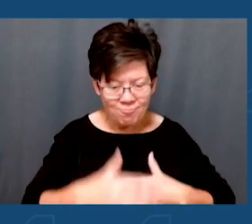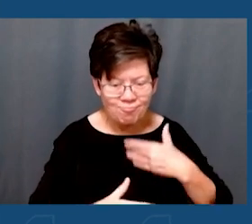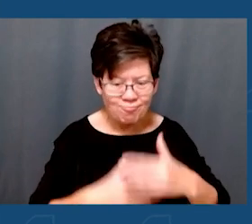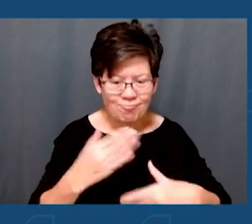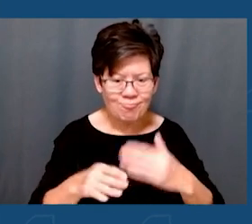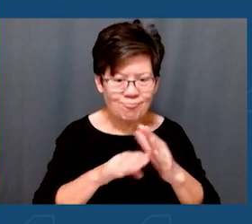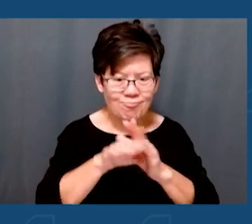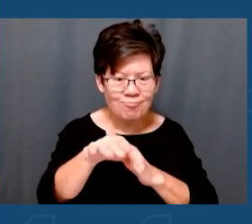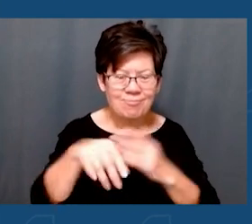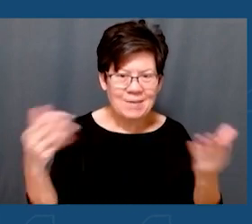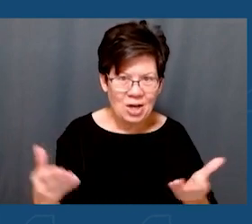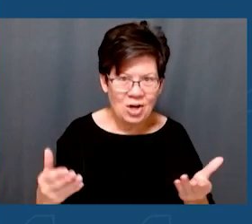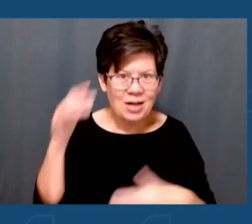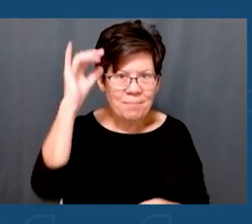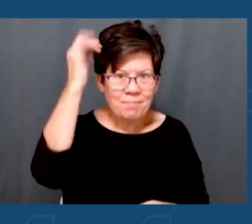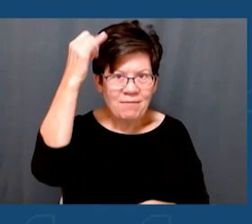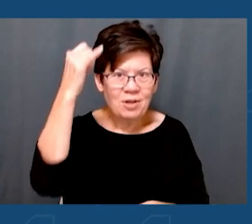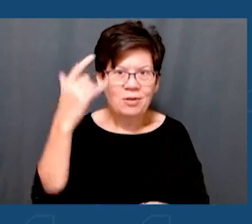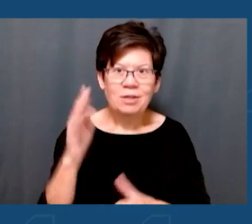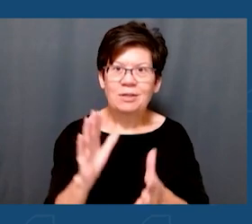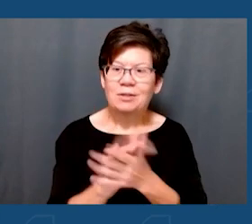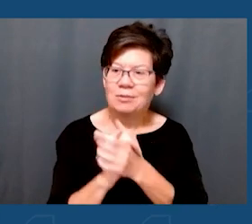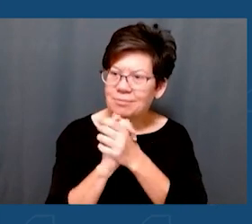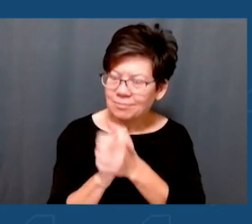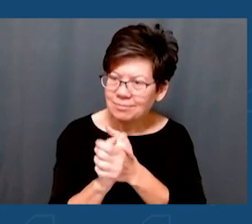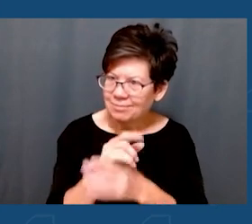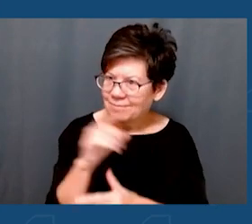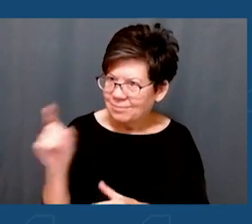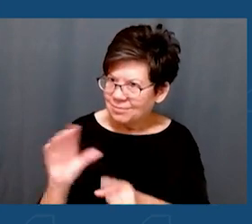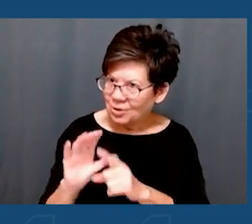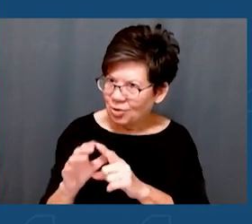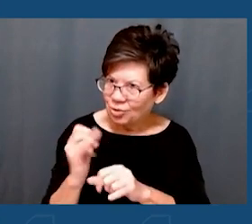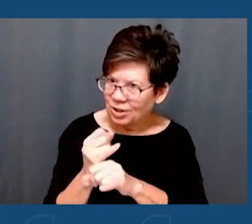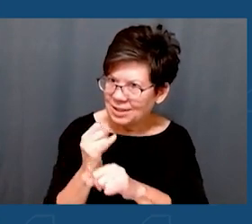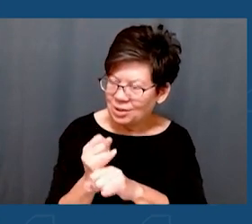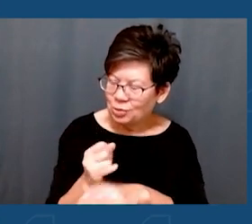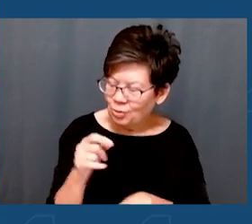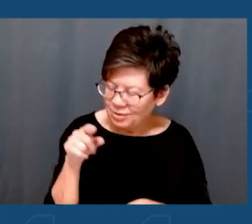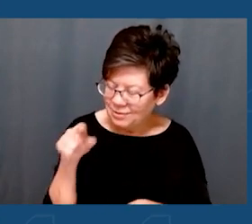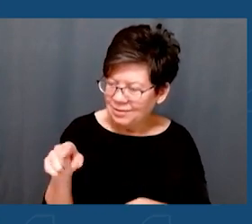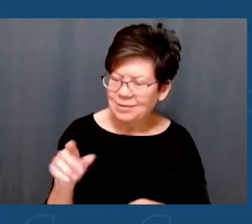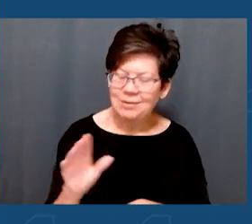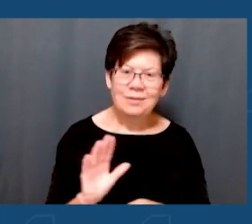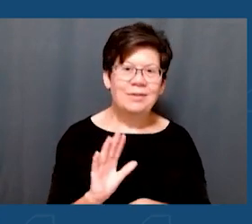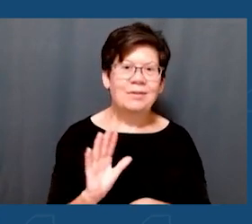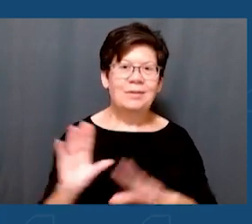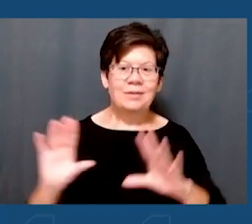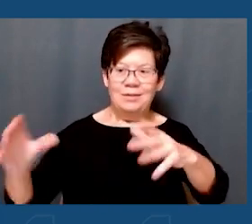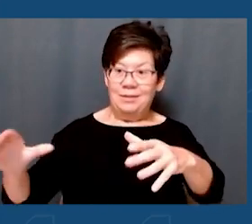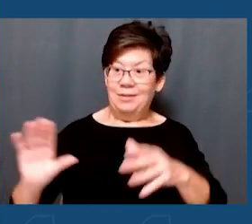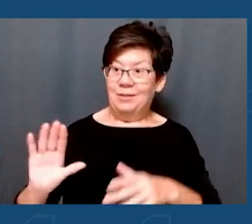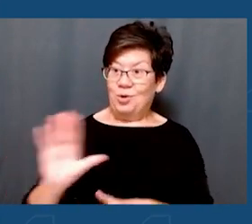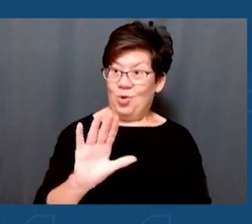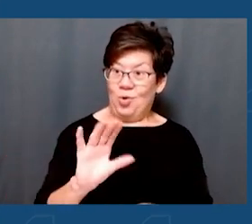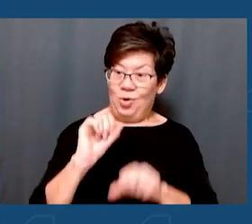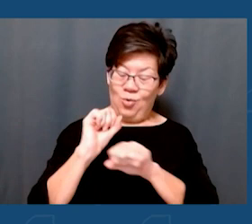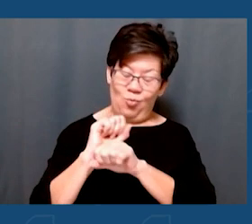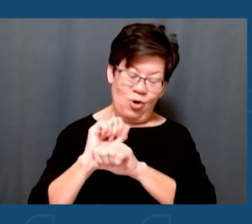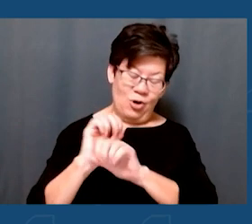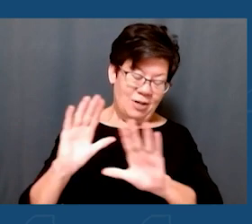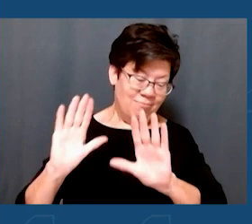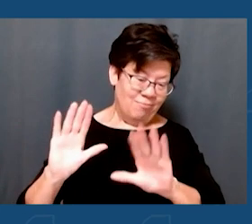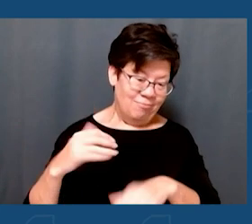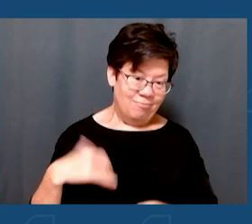congratulate the Hispanic Heritage Cultural Institute for your great work. I want to recognize